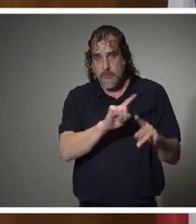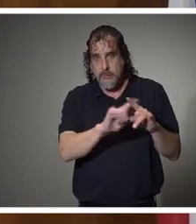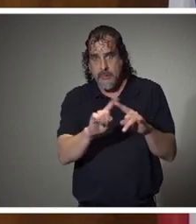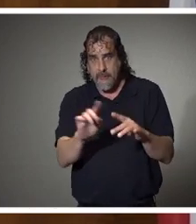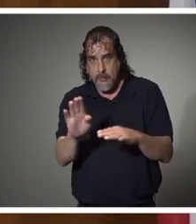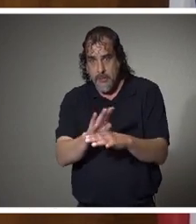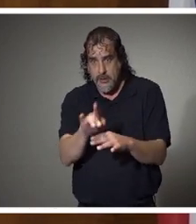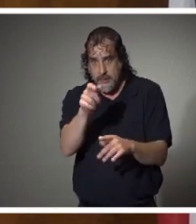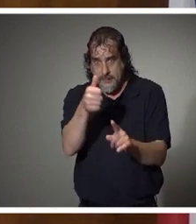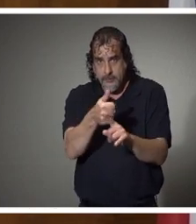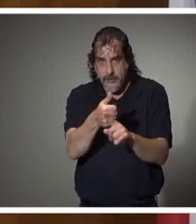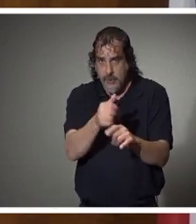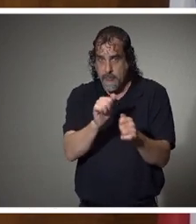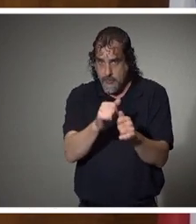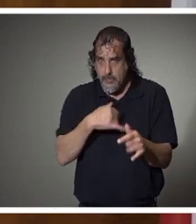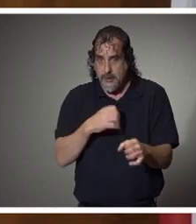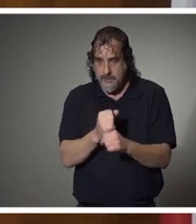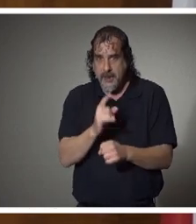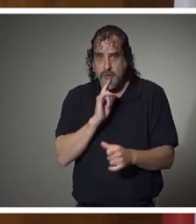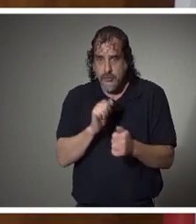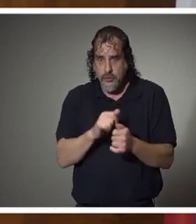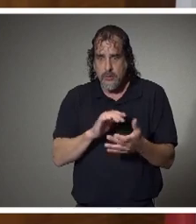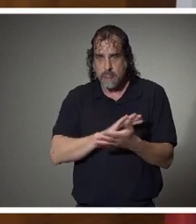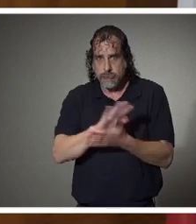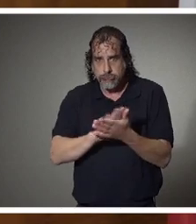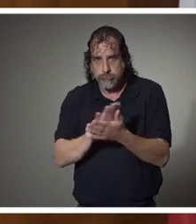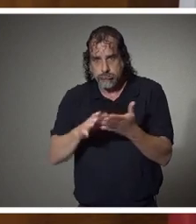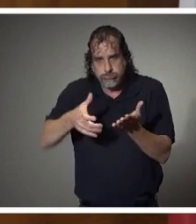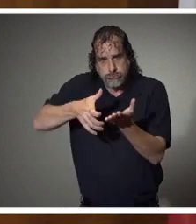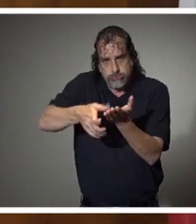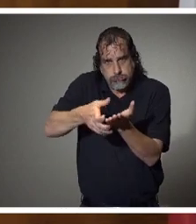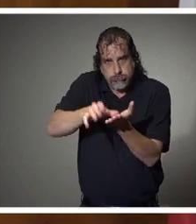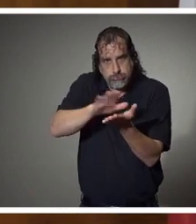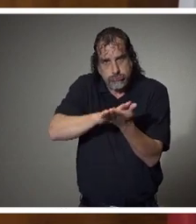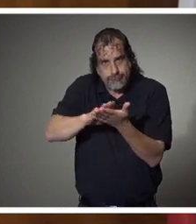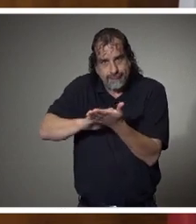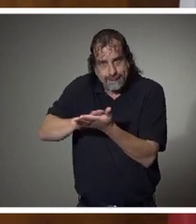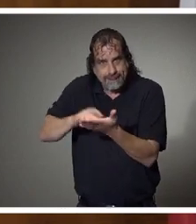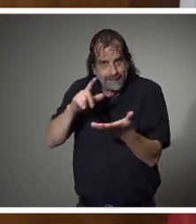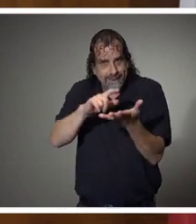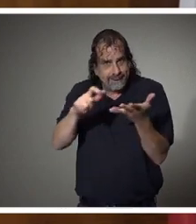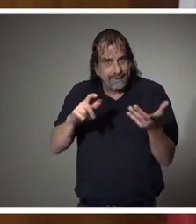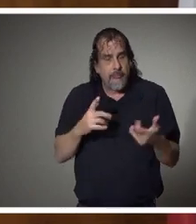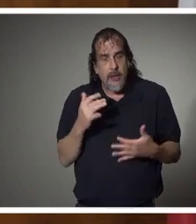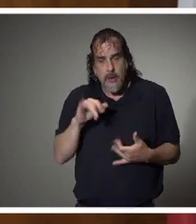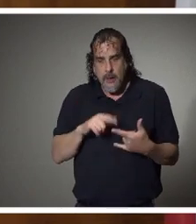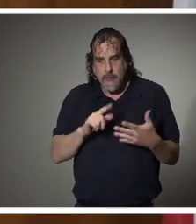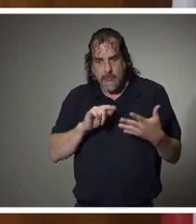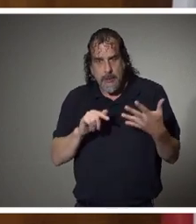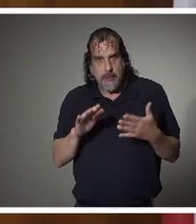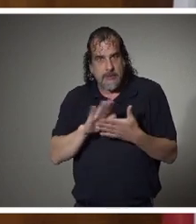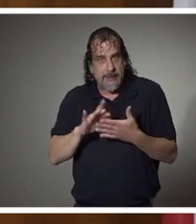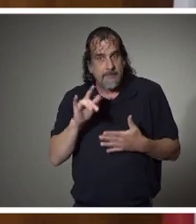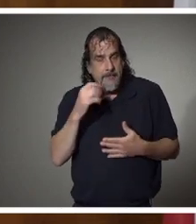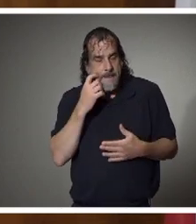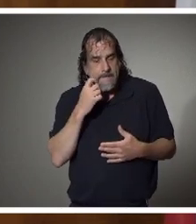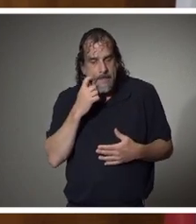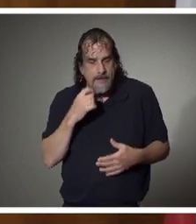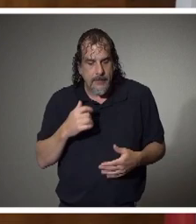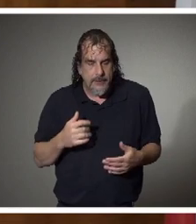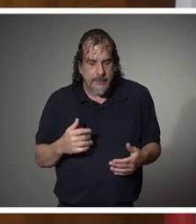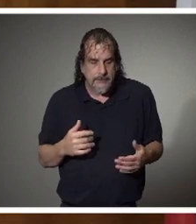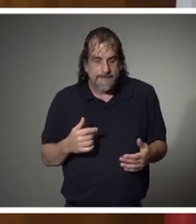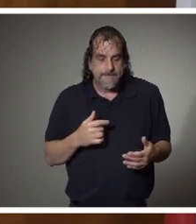take precautionary measures, ensuring hand sanitizer is available and things such as that. And so what I will tell you, and